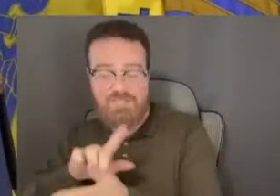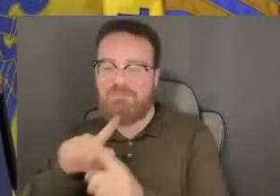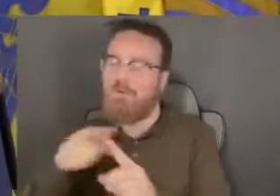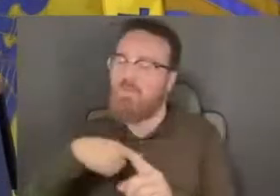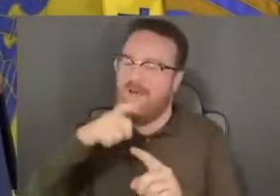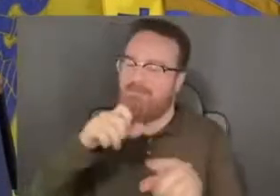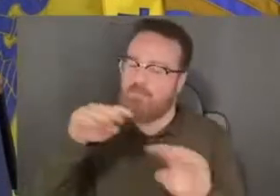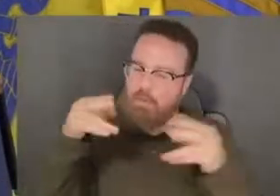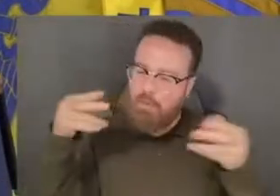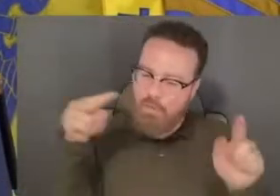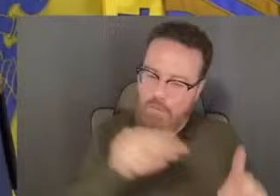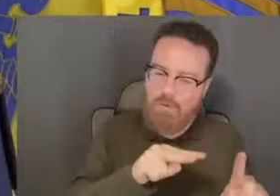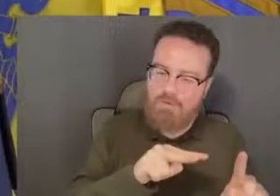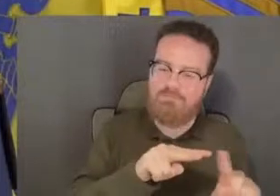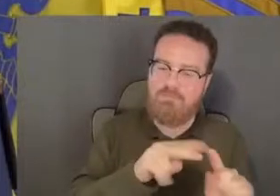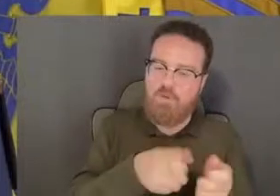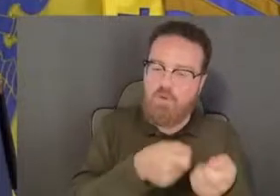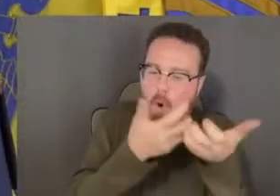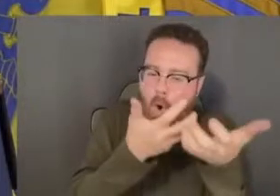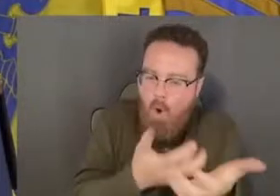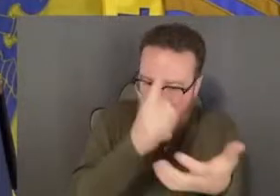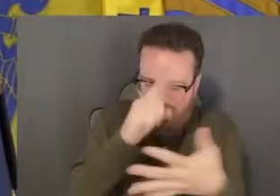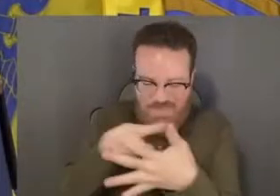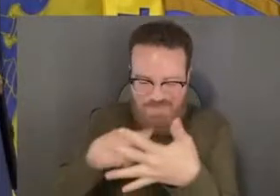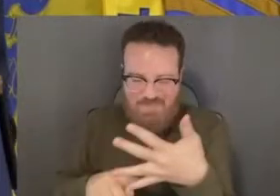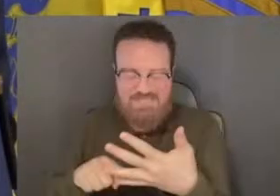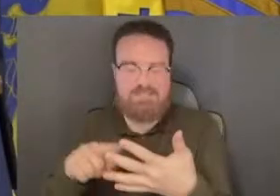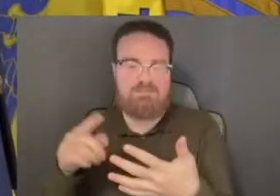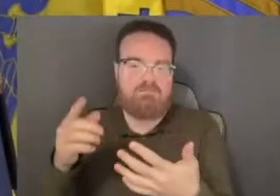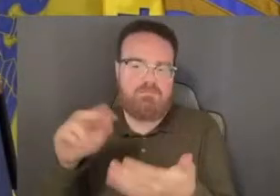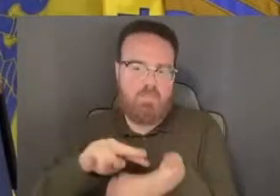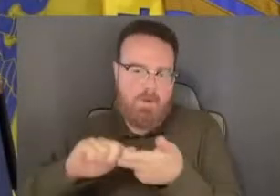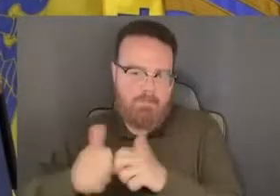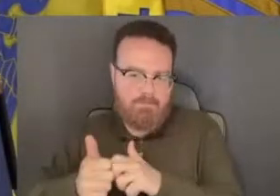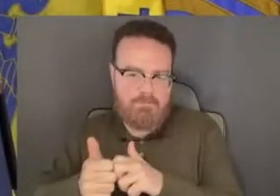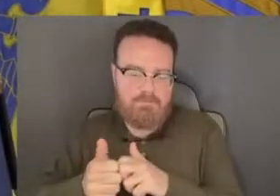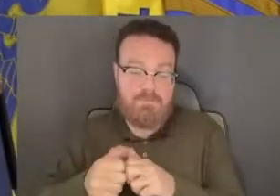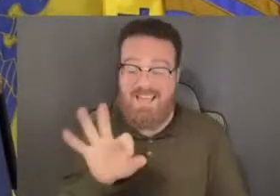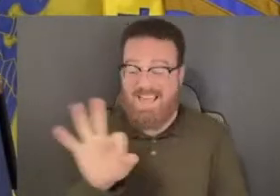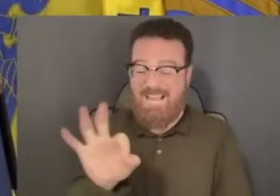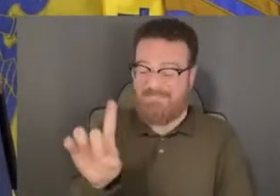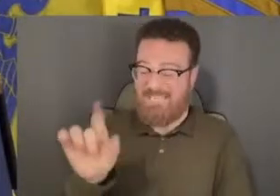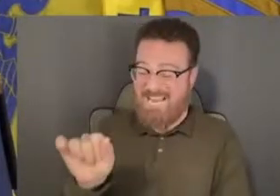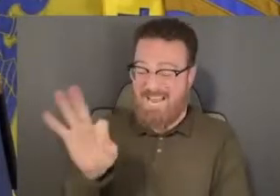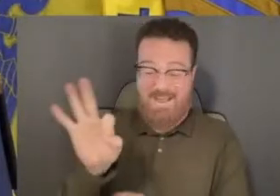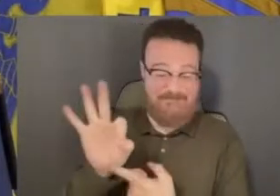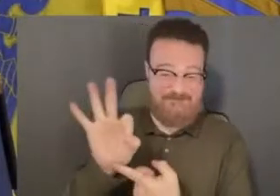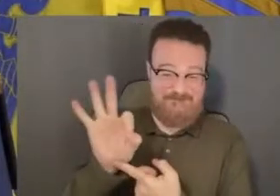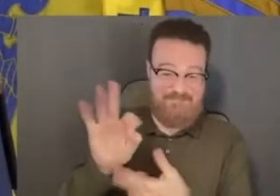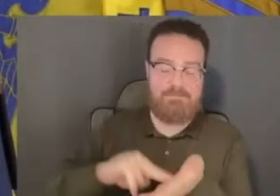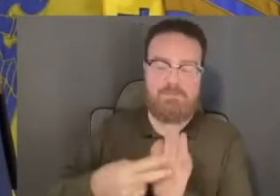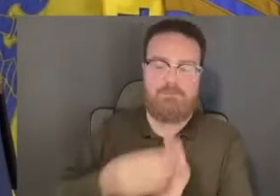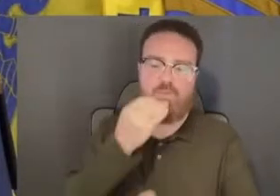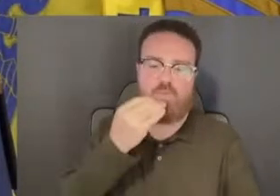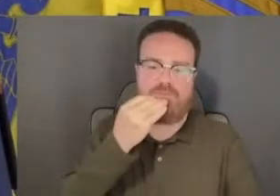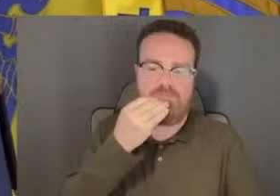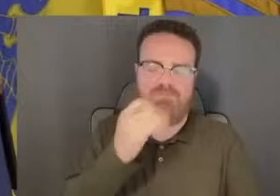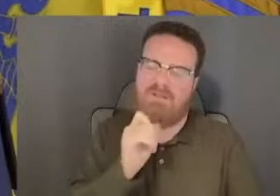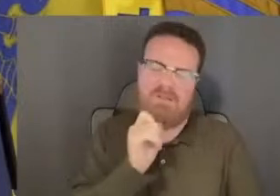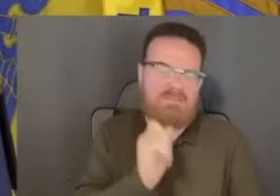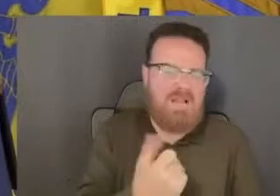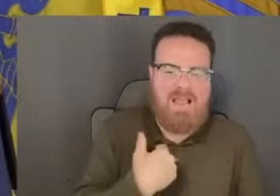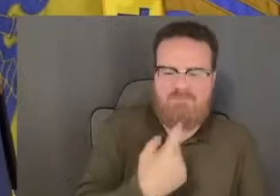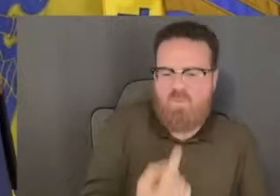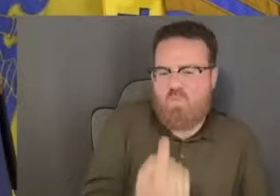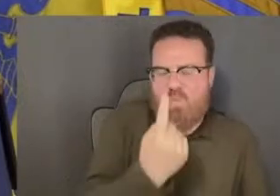food. Now, there's no one ingredient that accounts for the child chronic disease epidemic. And let's be